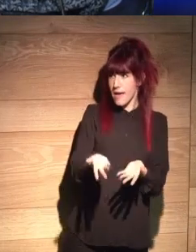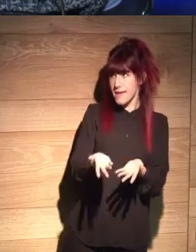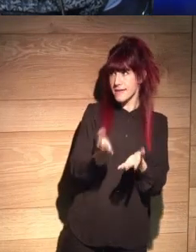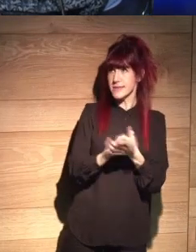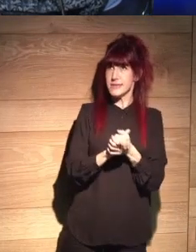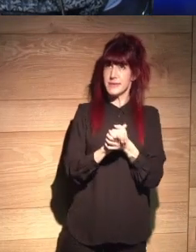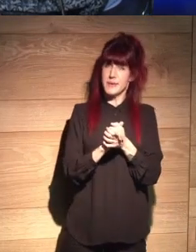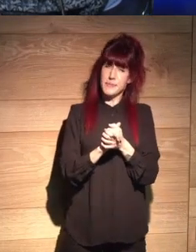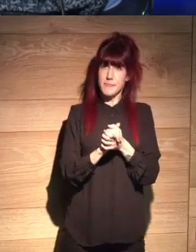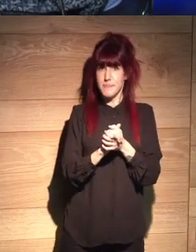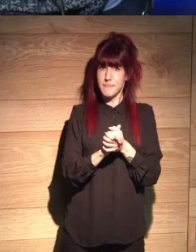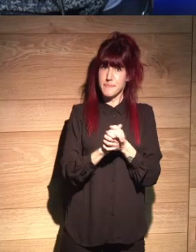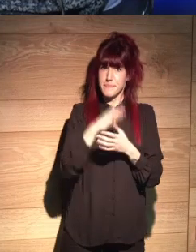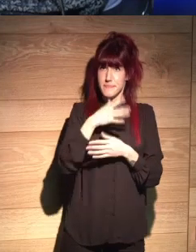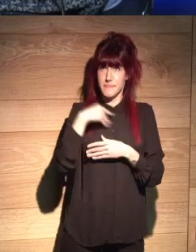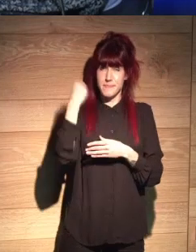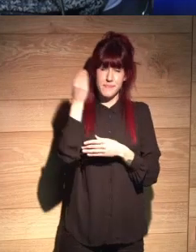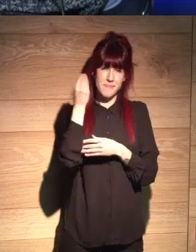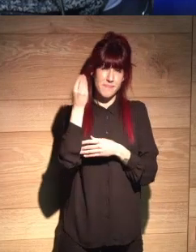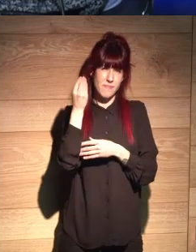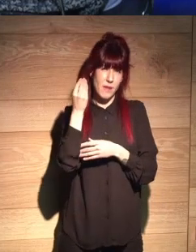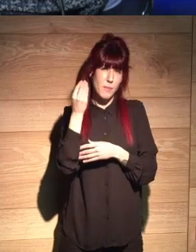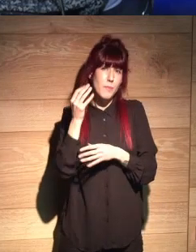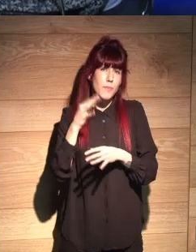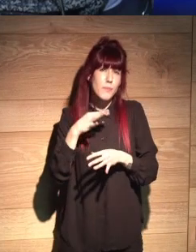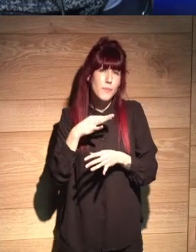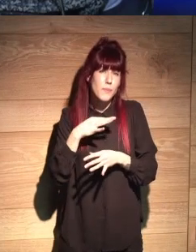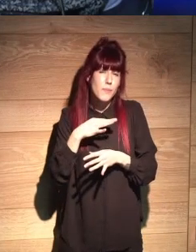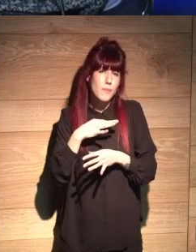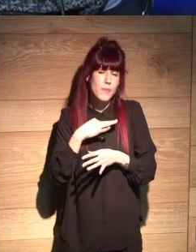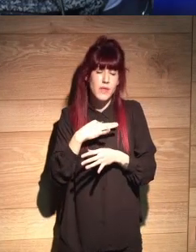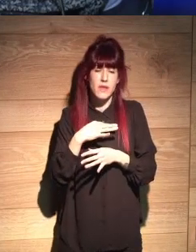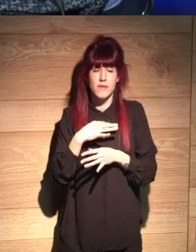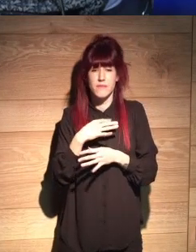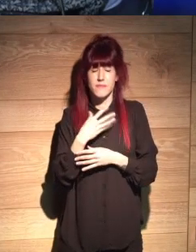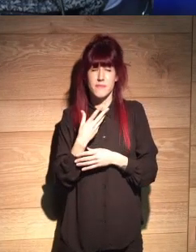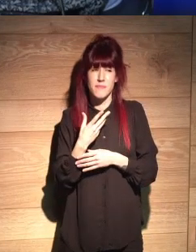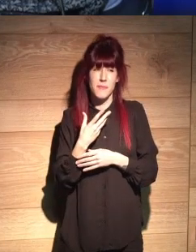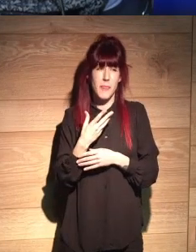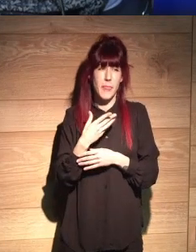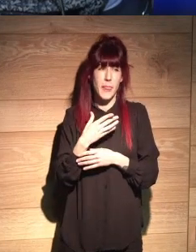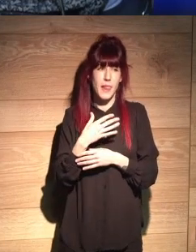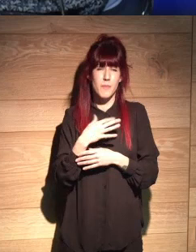you have to move to another town, but there's no prohibition.